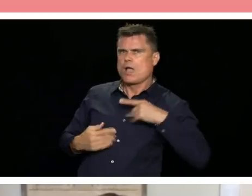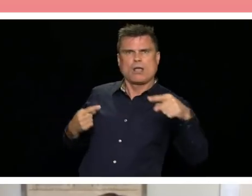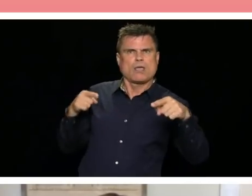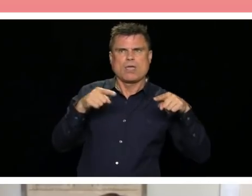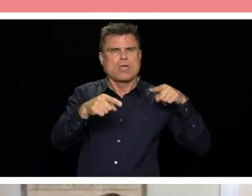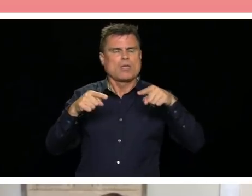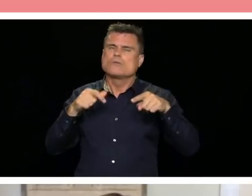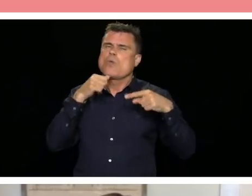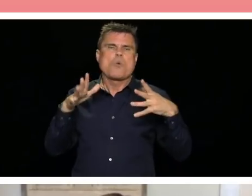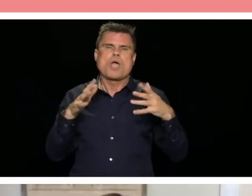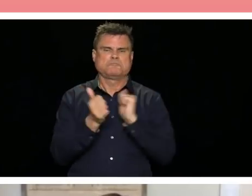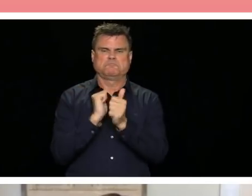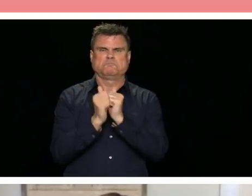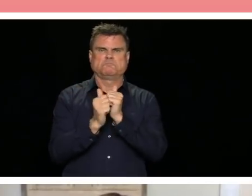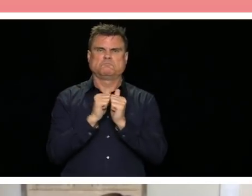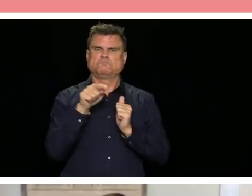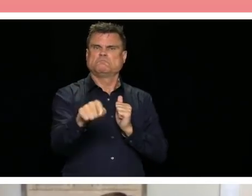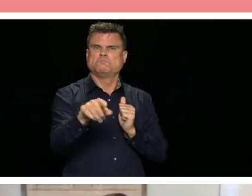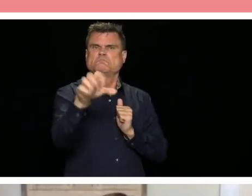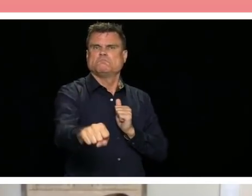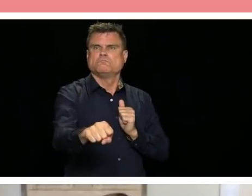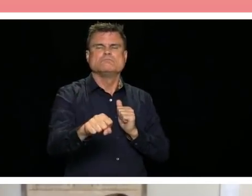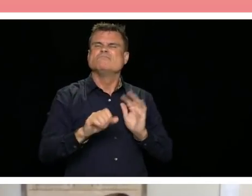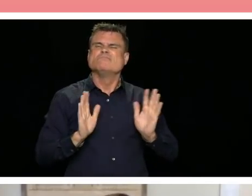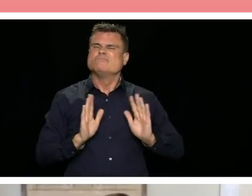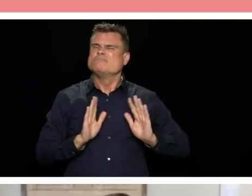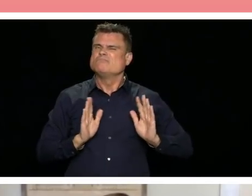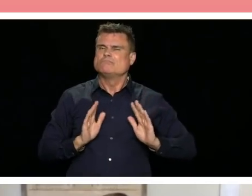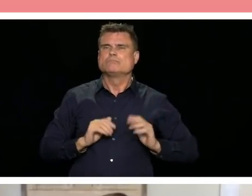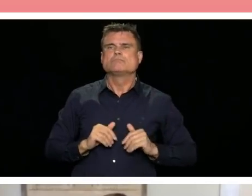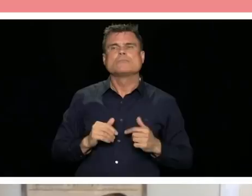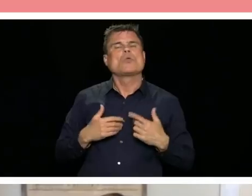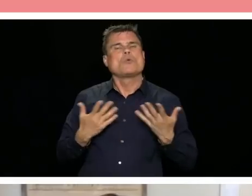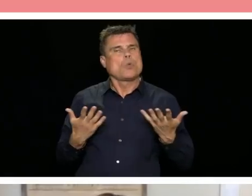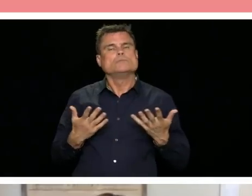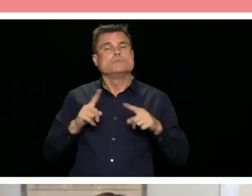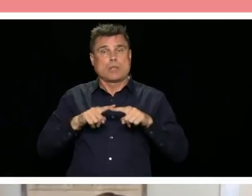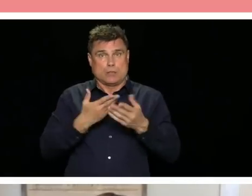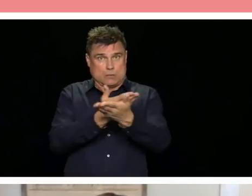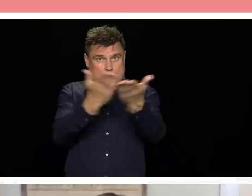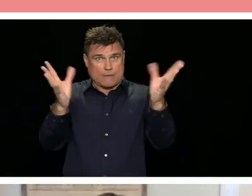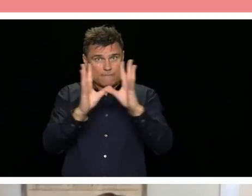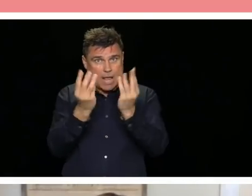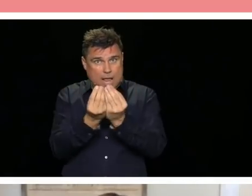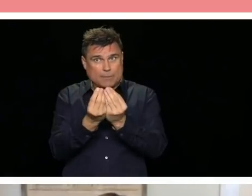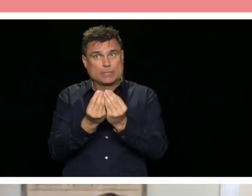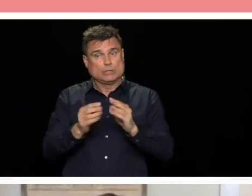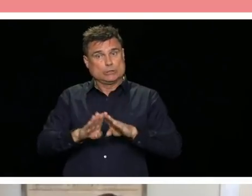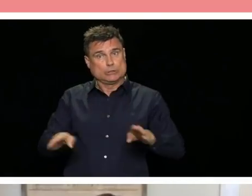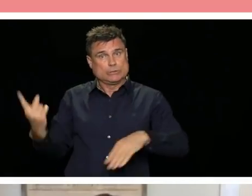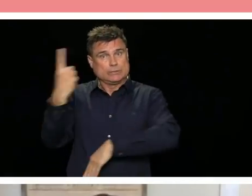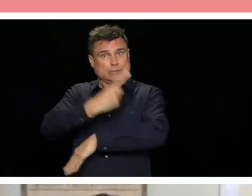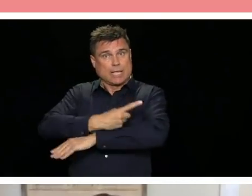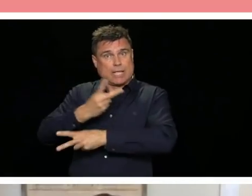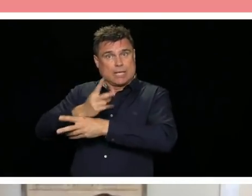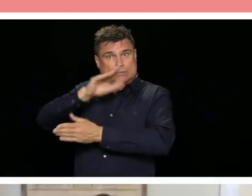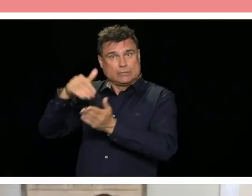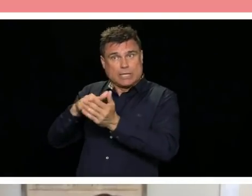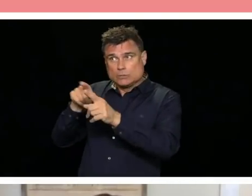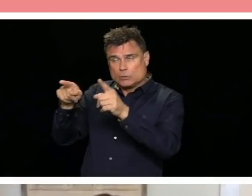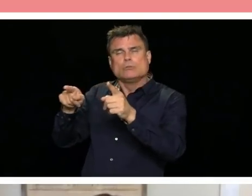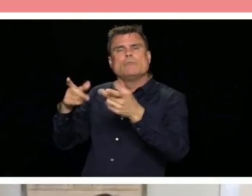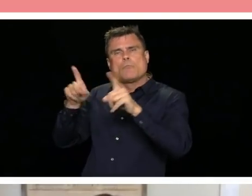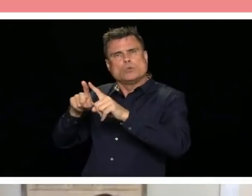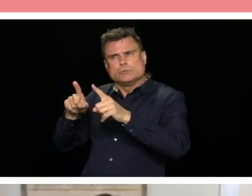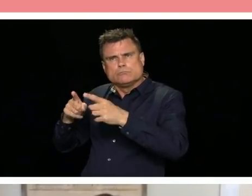decision possible. But at the same time, because we are not over this pandemic yet, it is important that we all support each other and all work together to